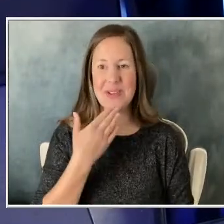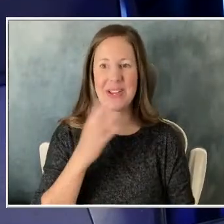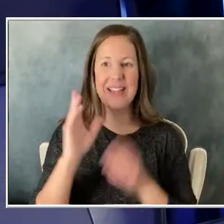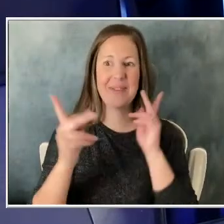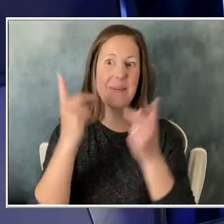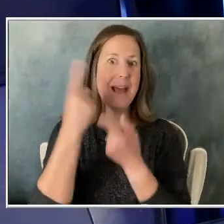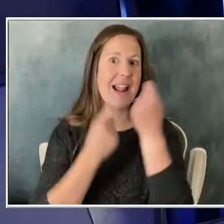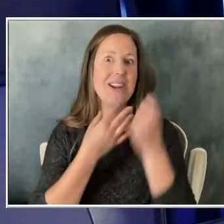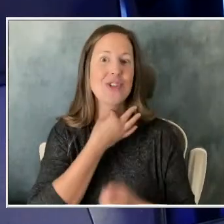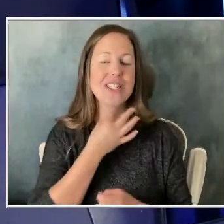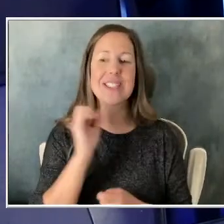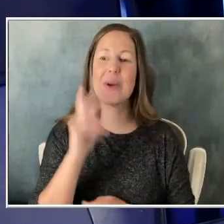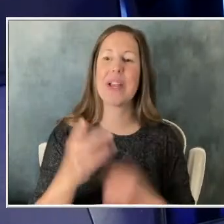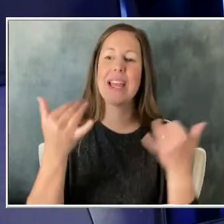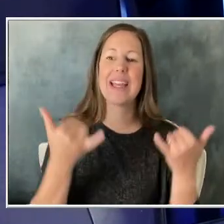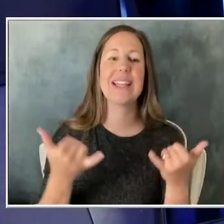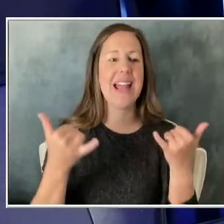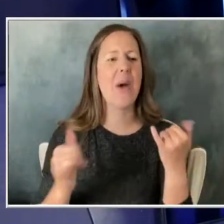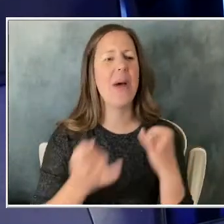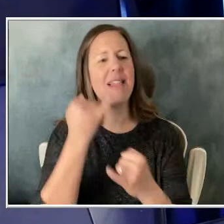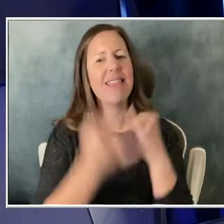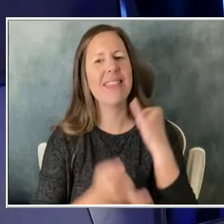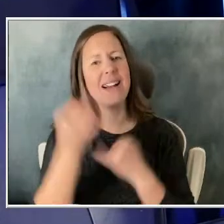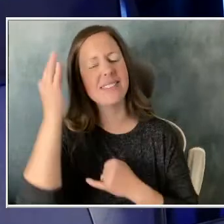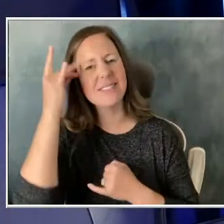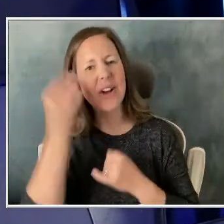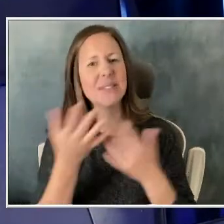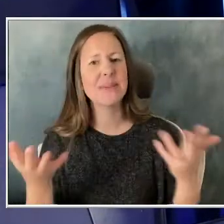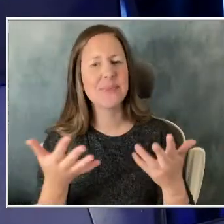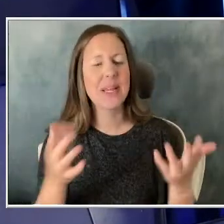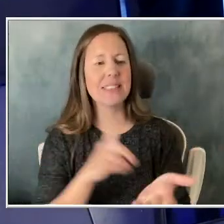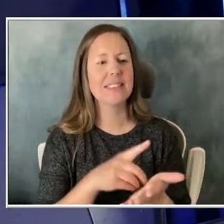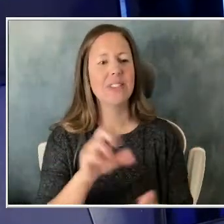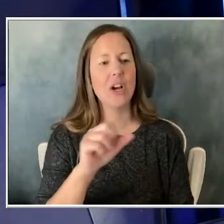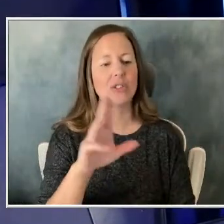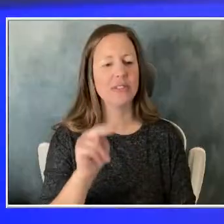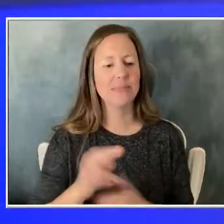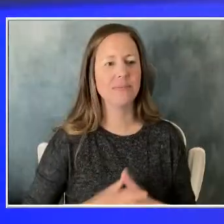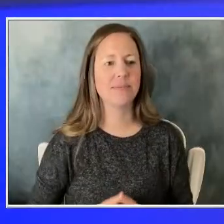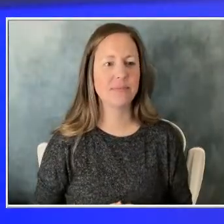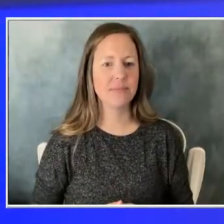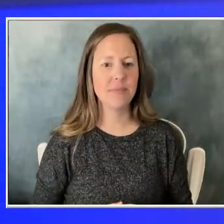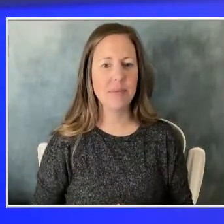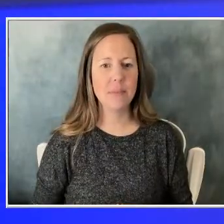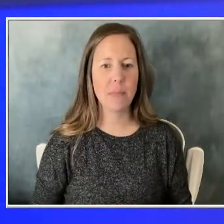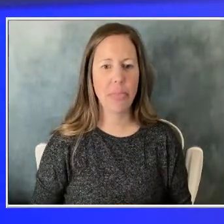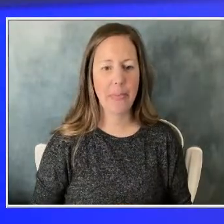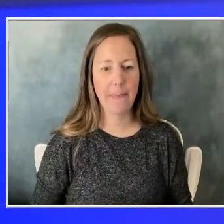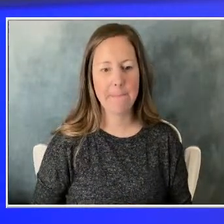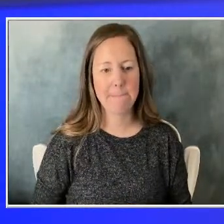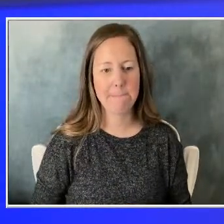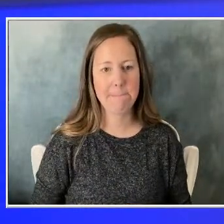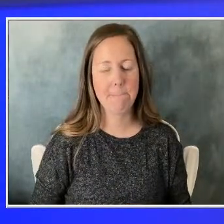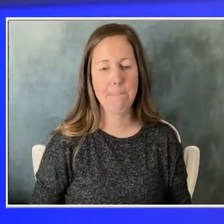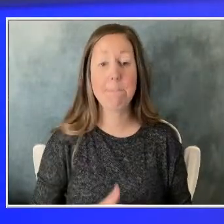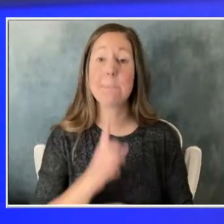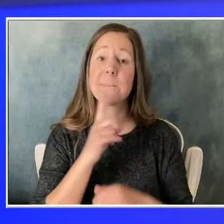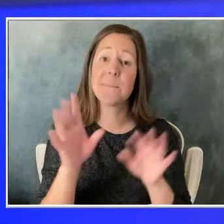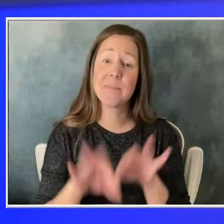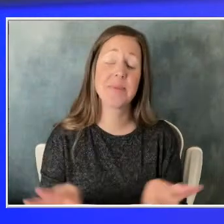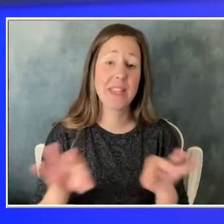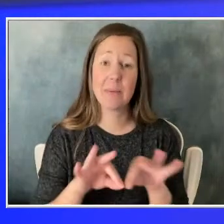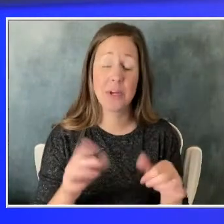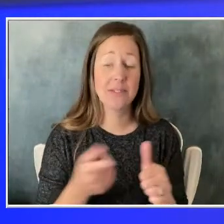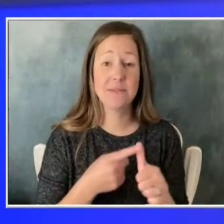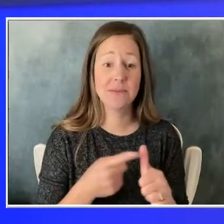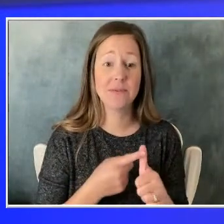get our takeaways today. Dr. Sun, I'll start with you. What do you want folks to take away from our conversation? It's really important is #1, you know, be